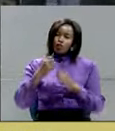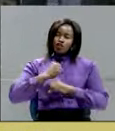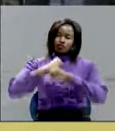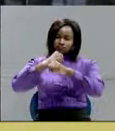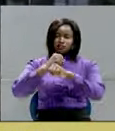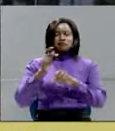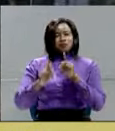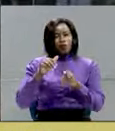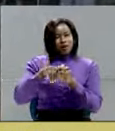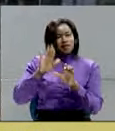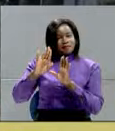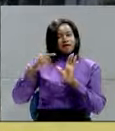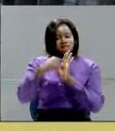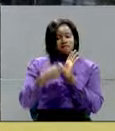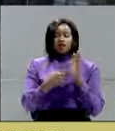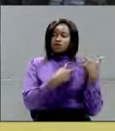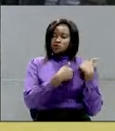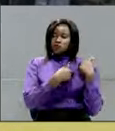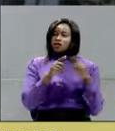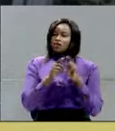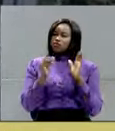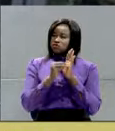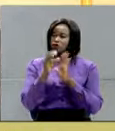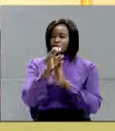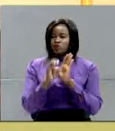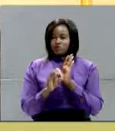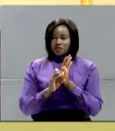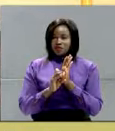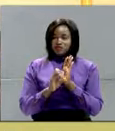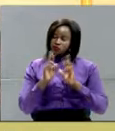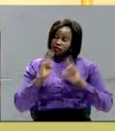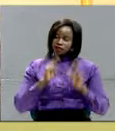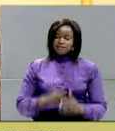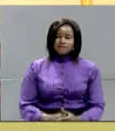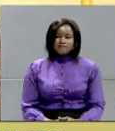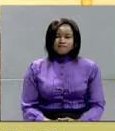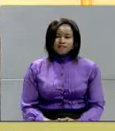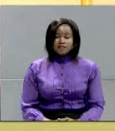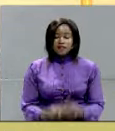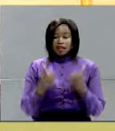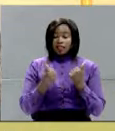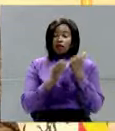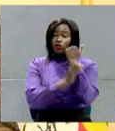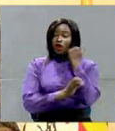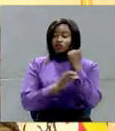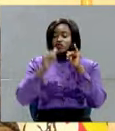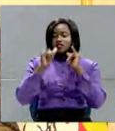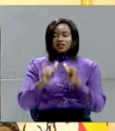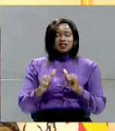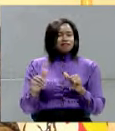within their mandate provided in the constitution. The country remains largely